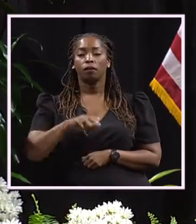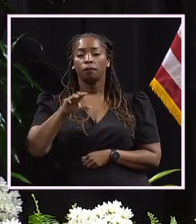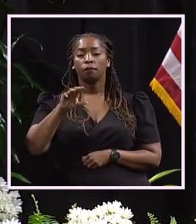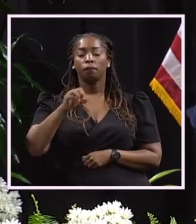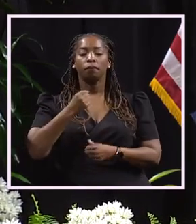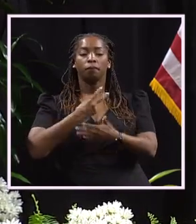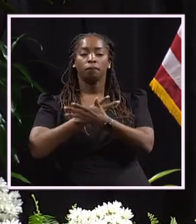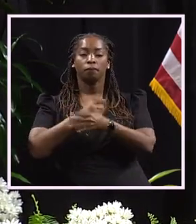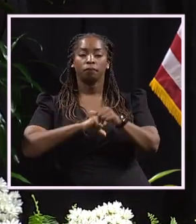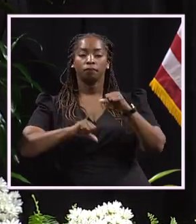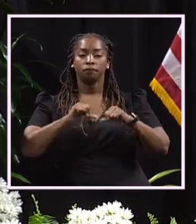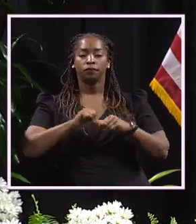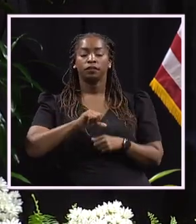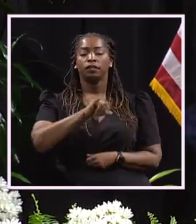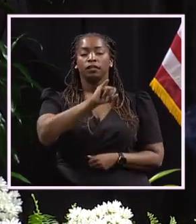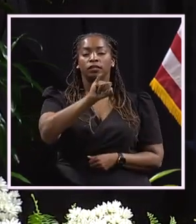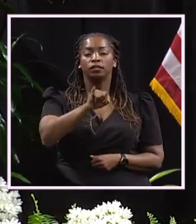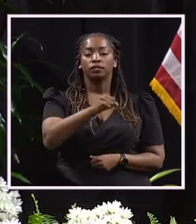Jessica Nunez Morin.